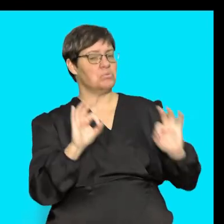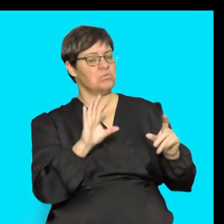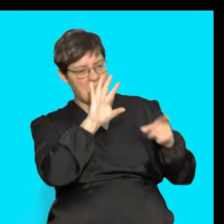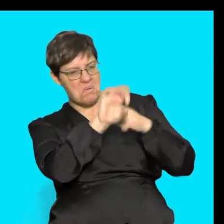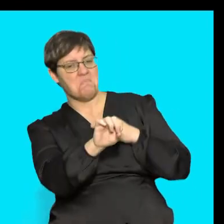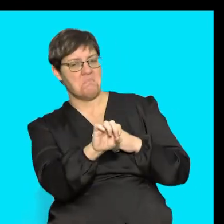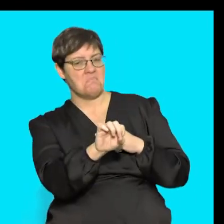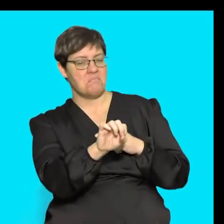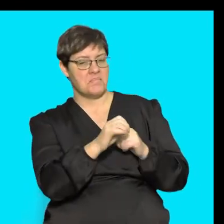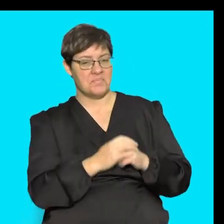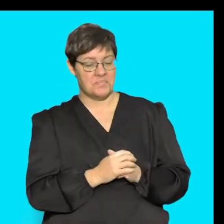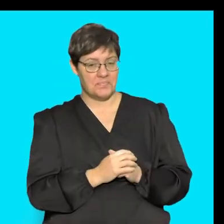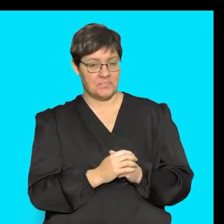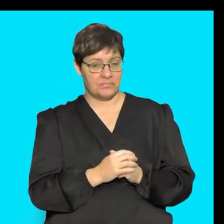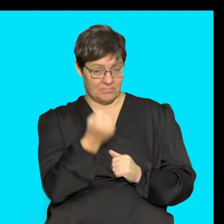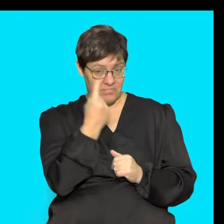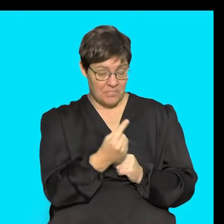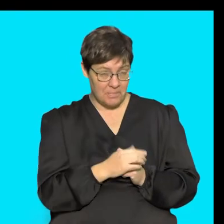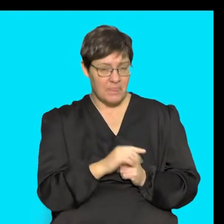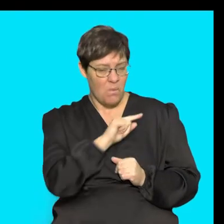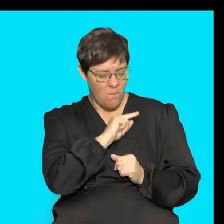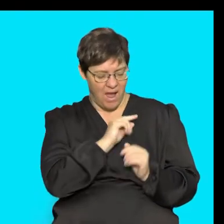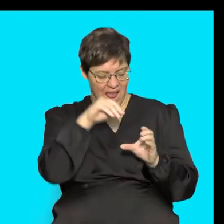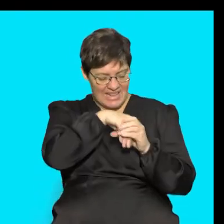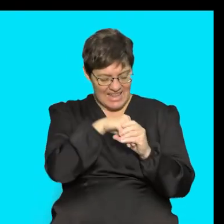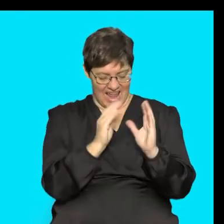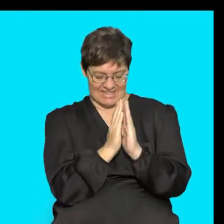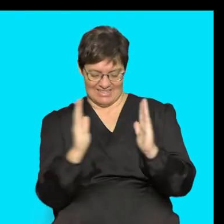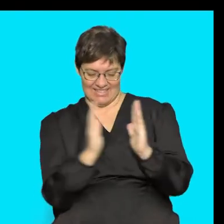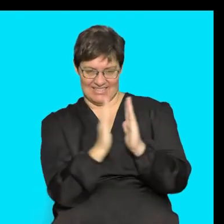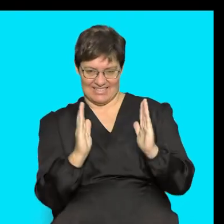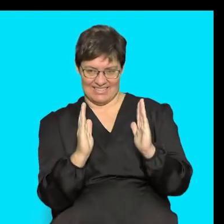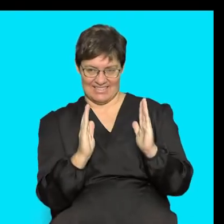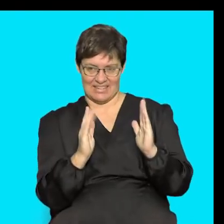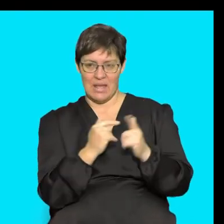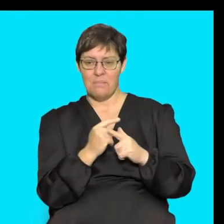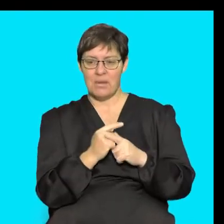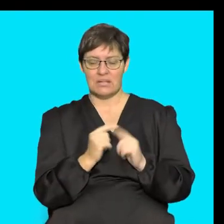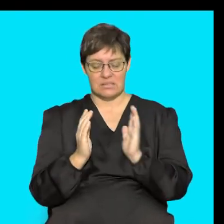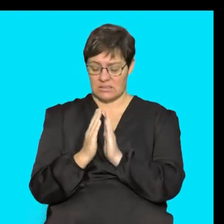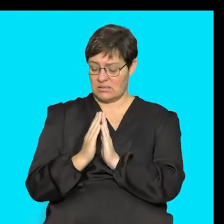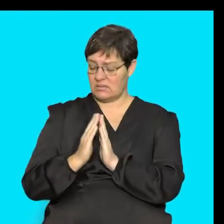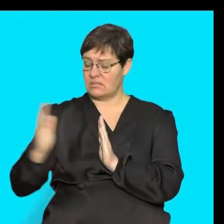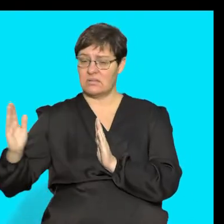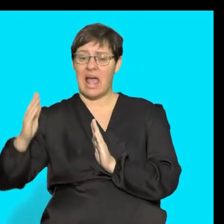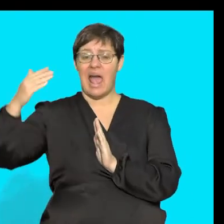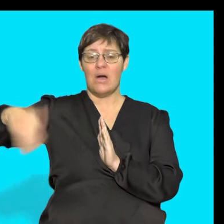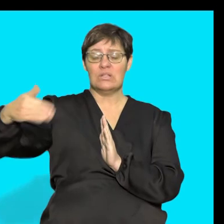really good. Okay? Are we all together if we interpolation? But there,